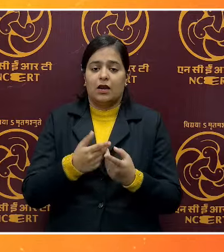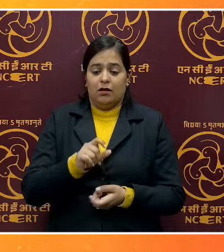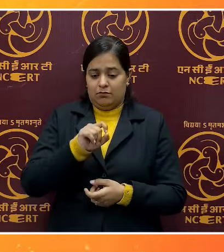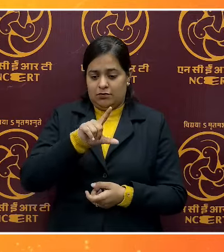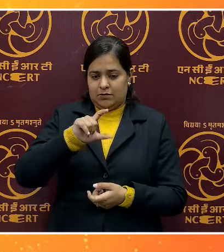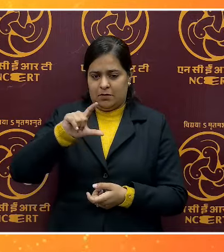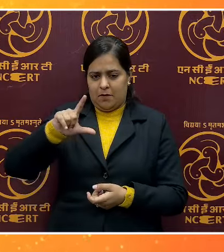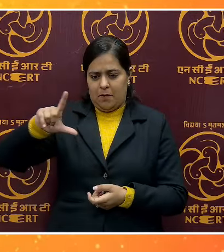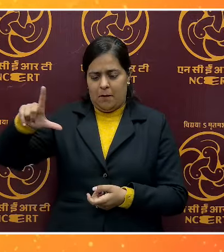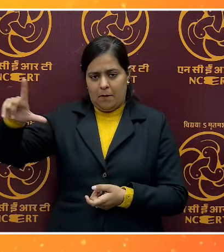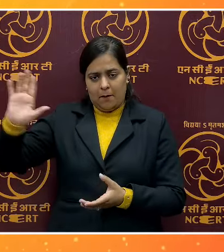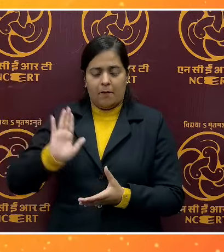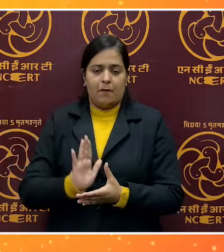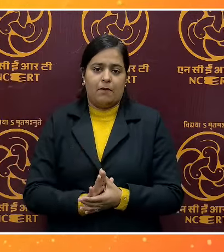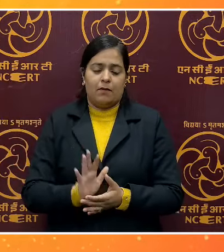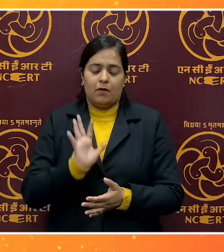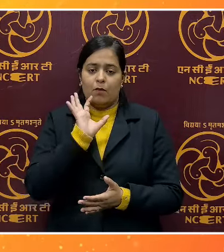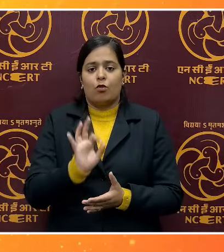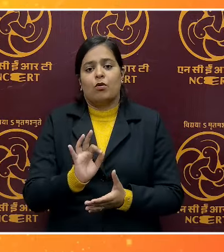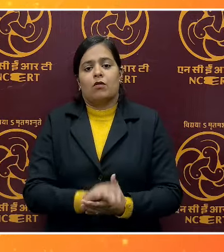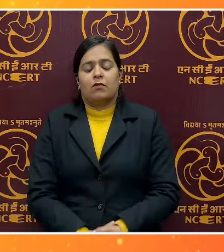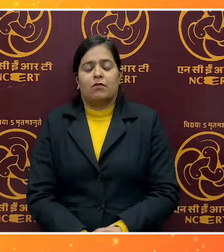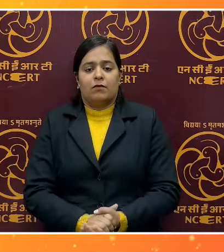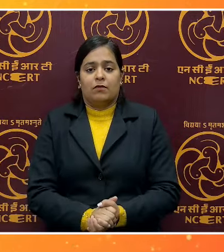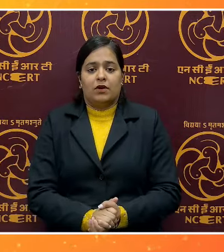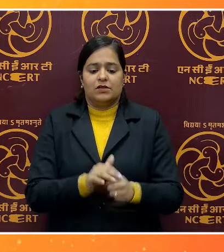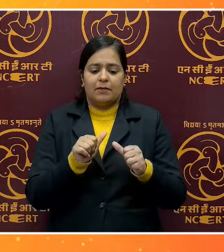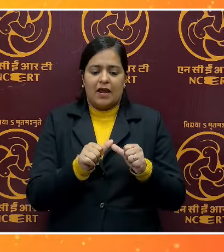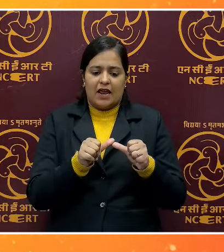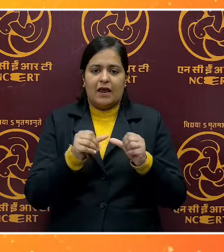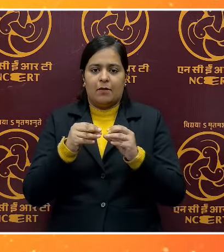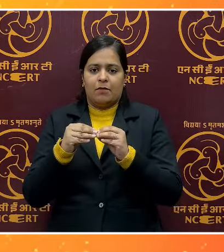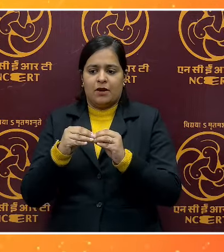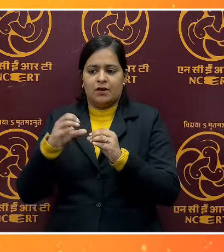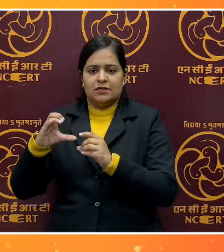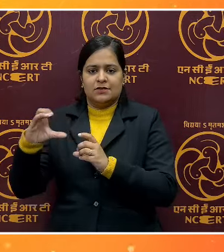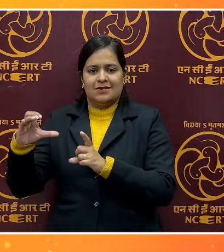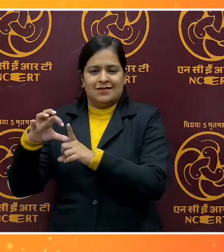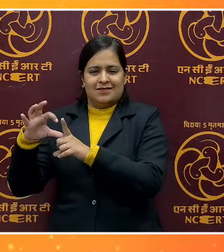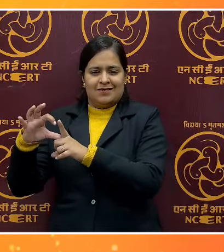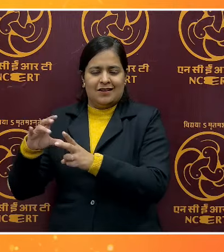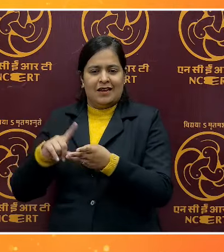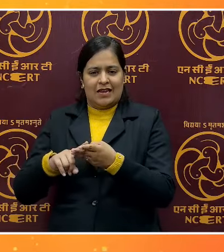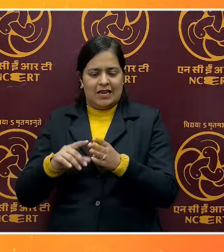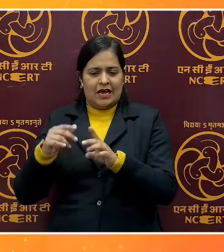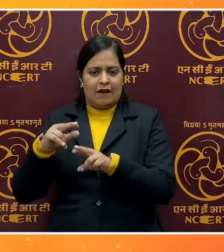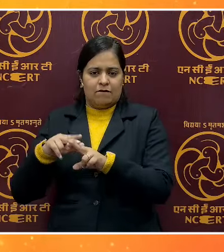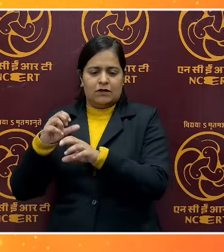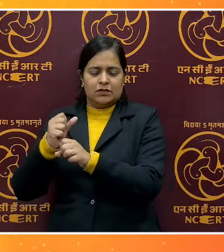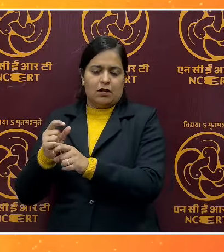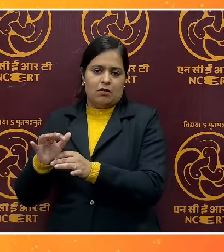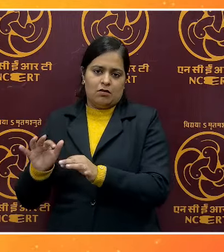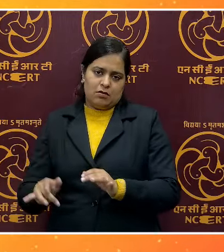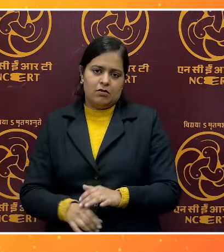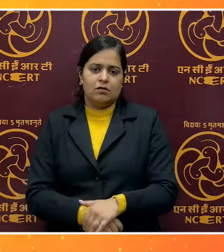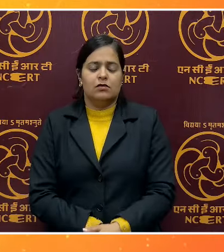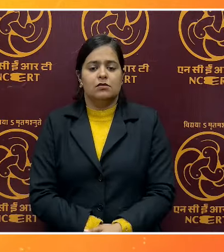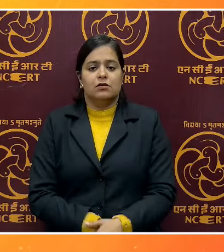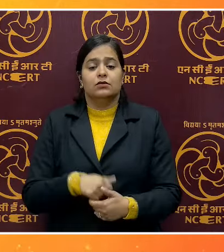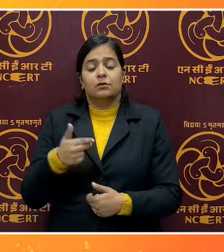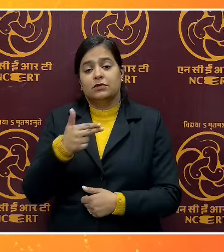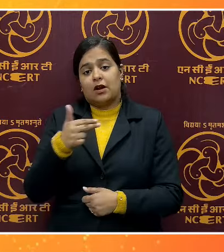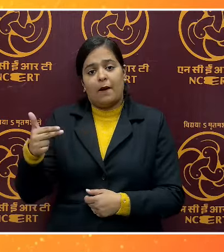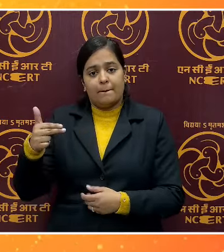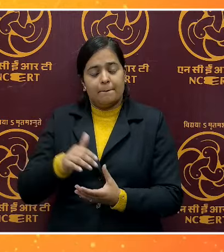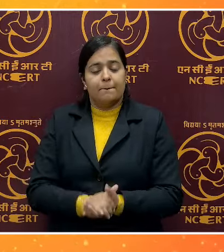taken in alphabetical order. name of the anionic ligands ends